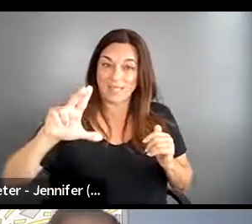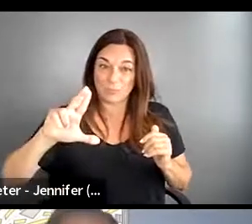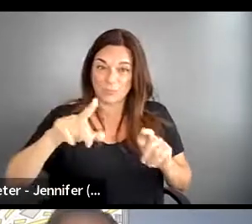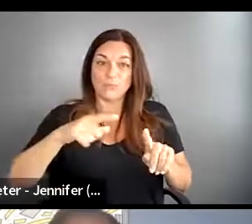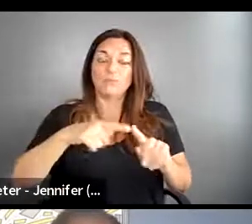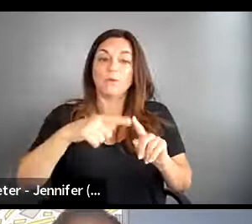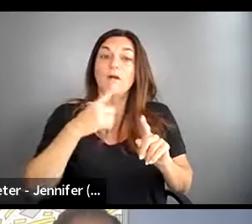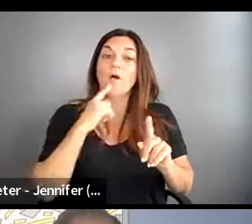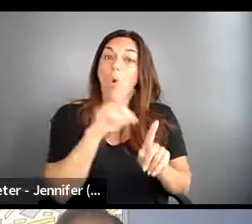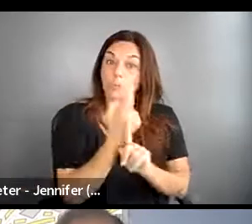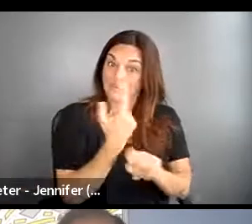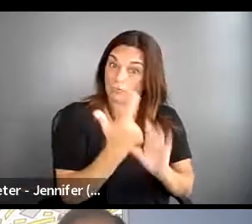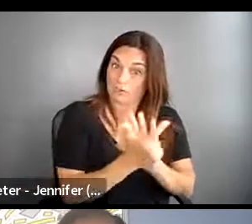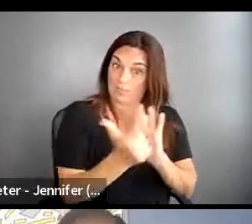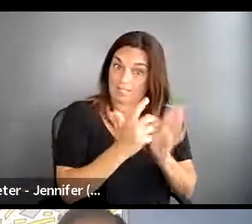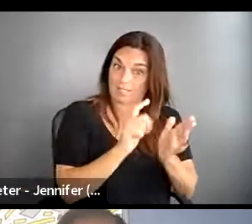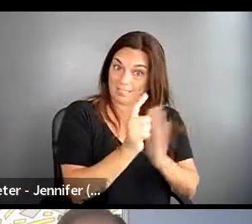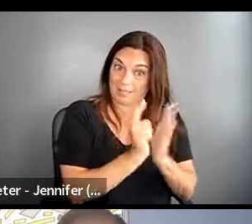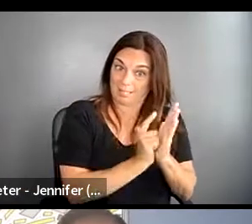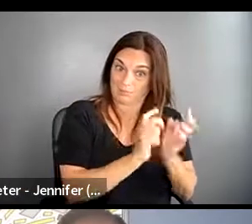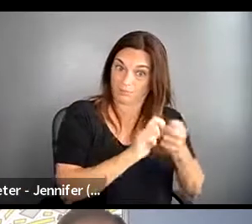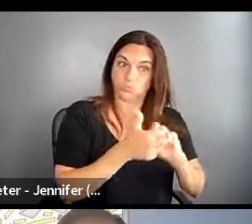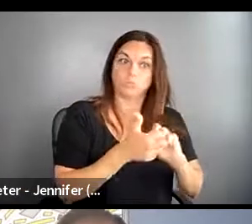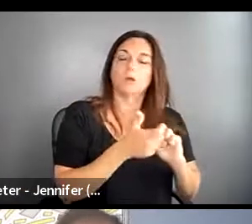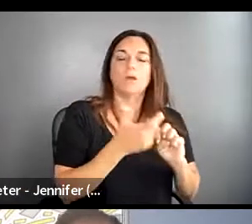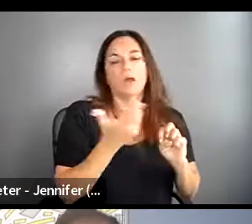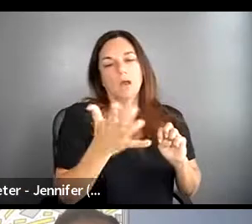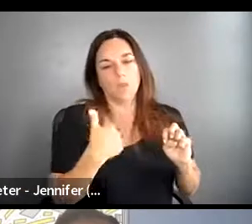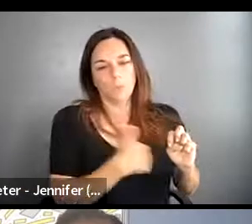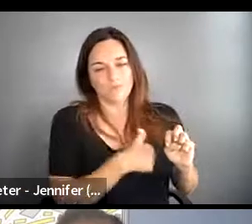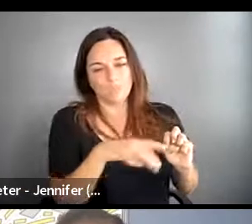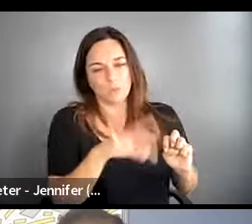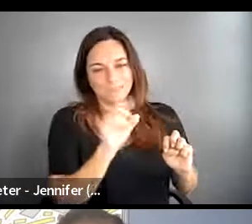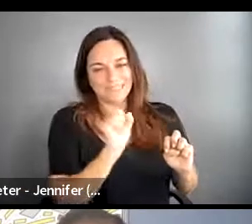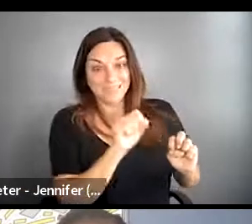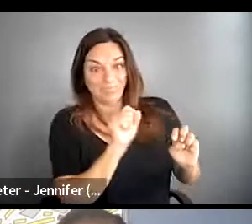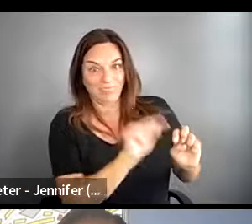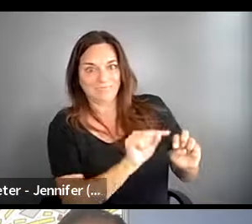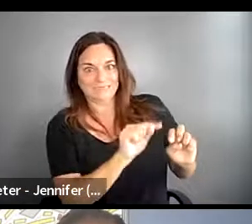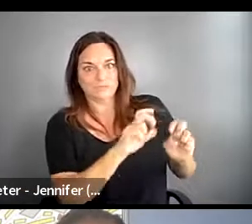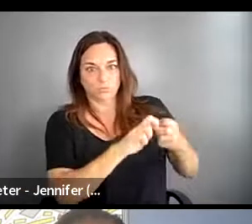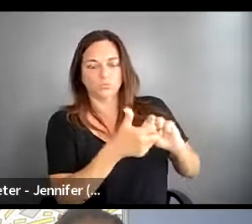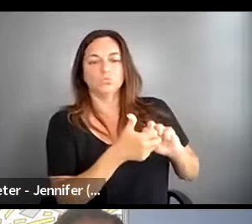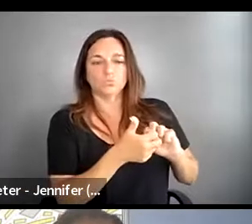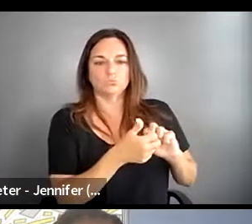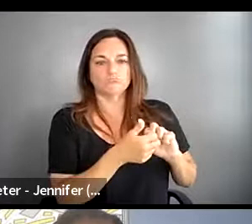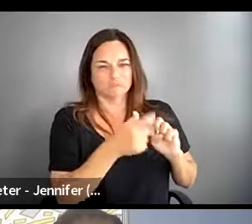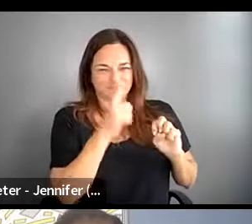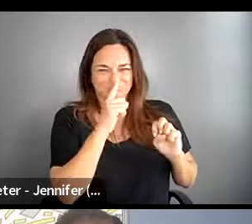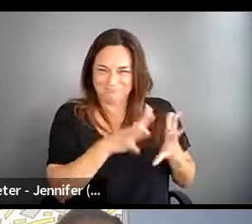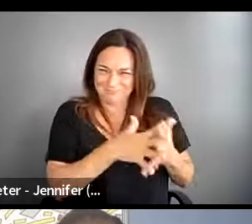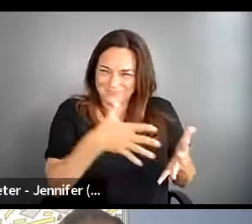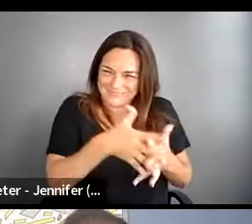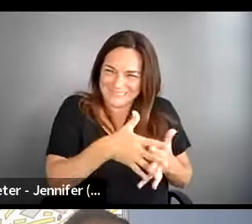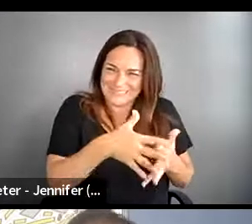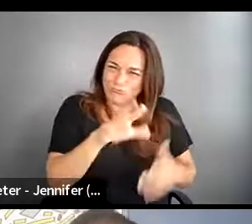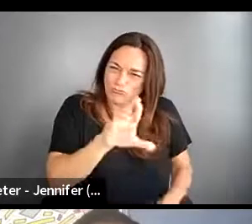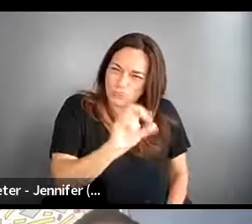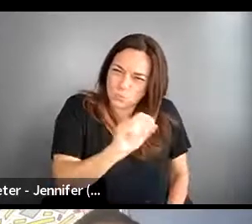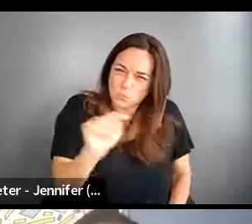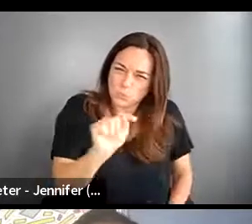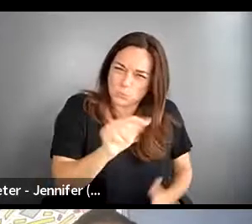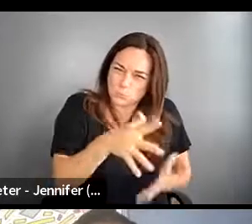system issues. However, we have found that the criminal legal system issues are kind of like the root of a lot of the